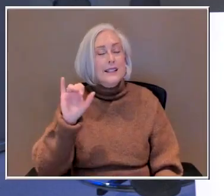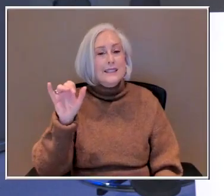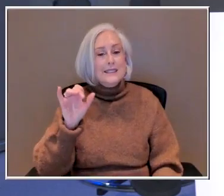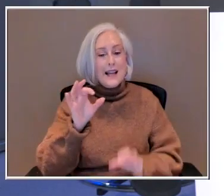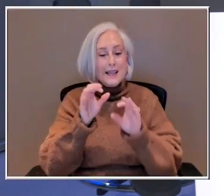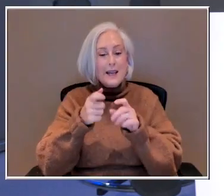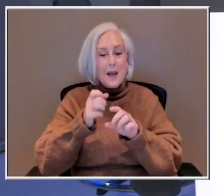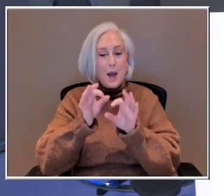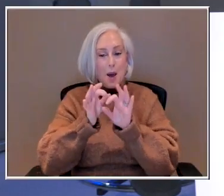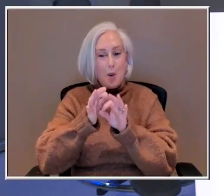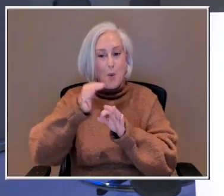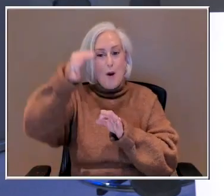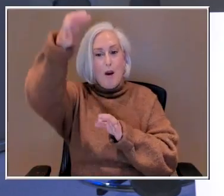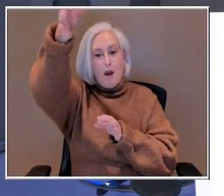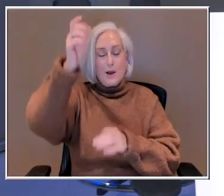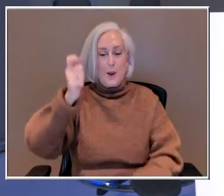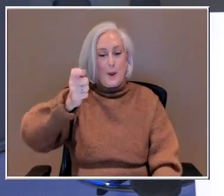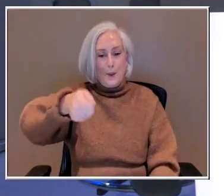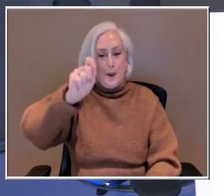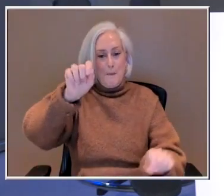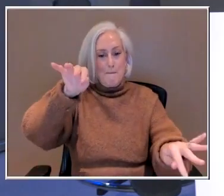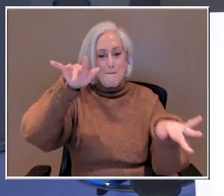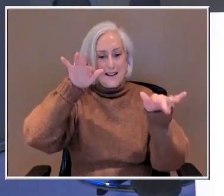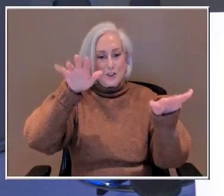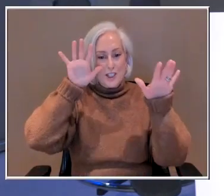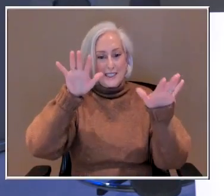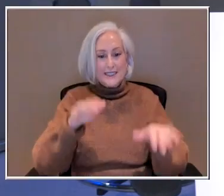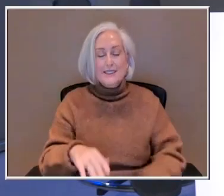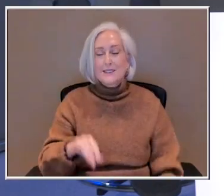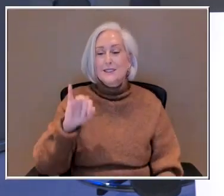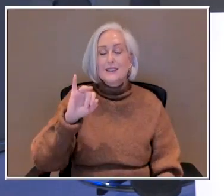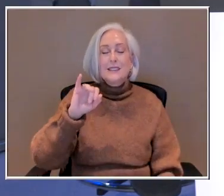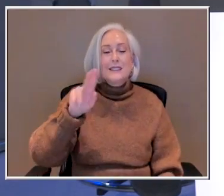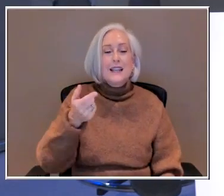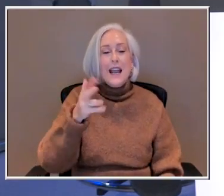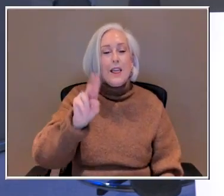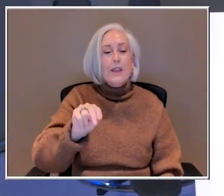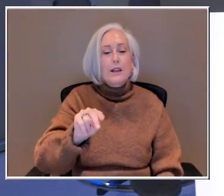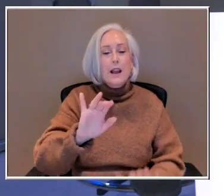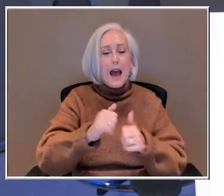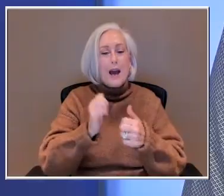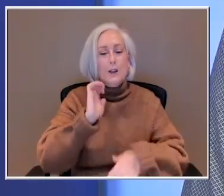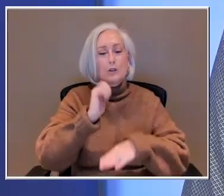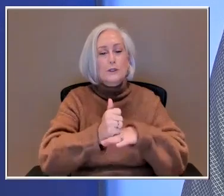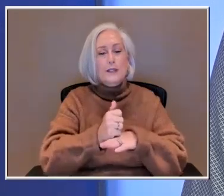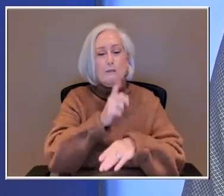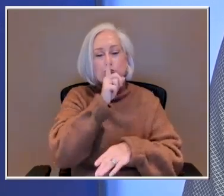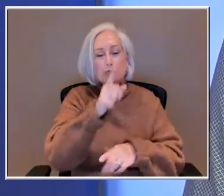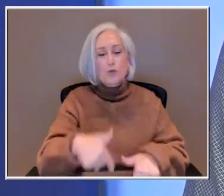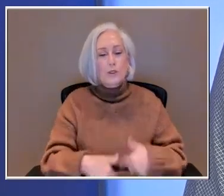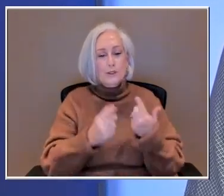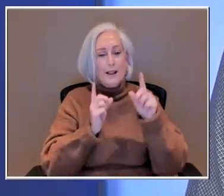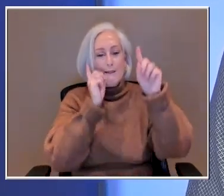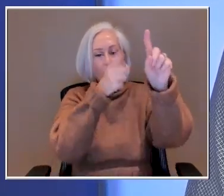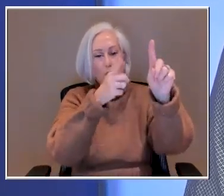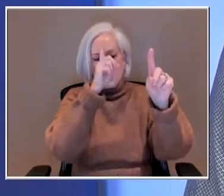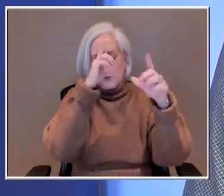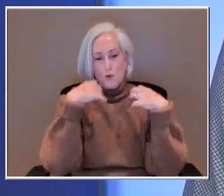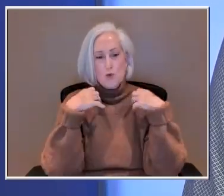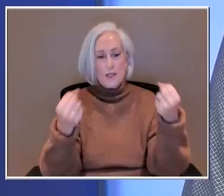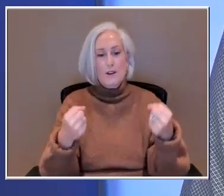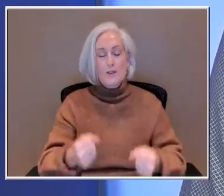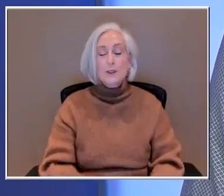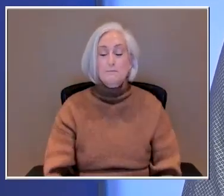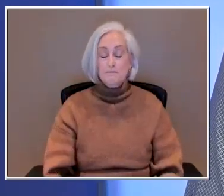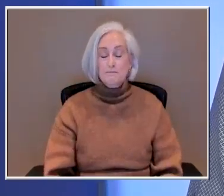It's fascinating. Nathan, how do you set these realistic goals when it comes to recovery? Sure, and I think the key thing here is all goals are